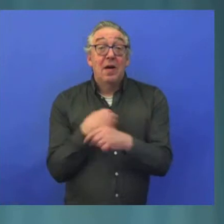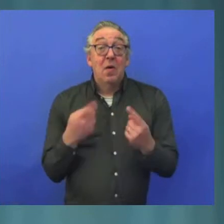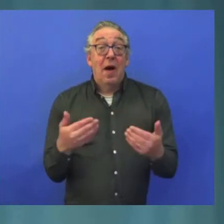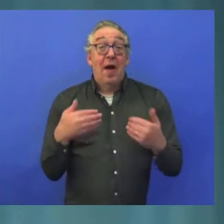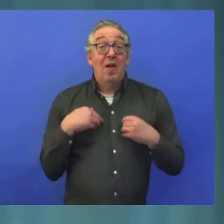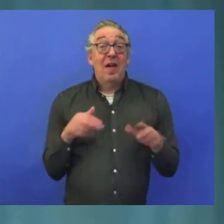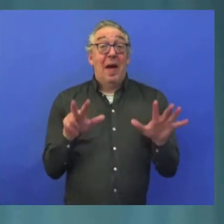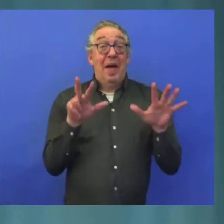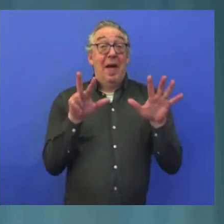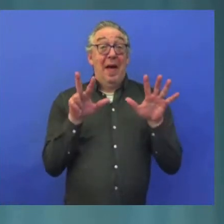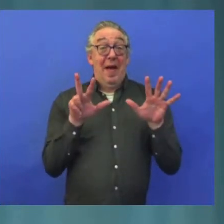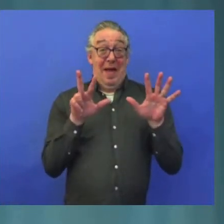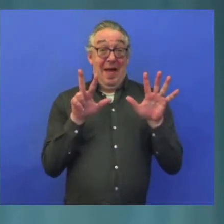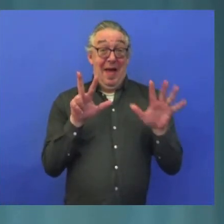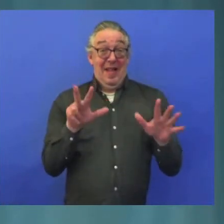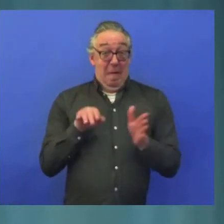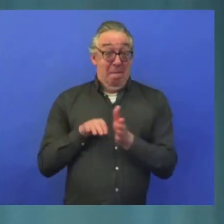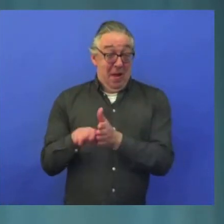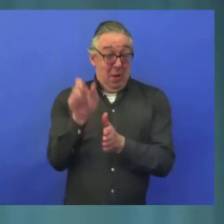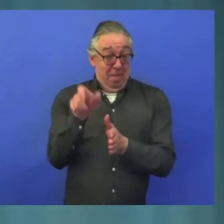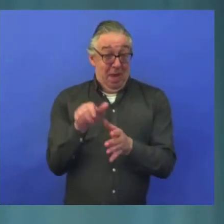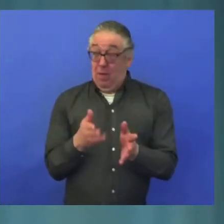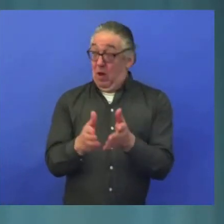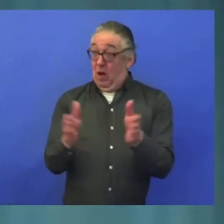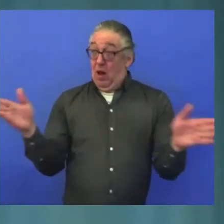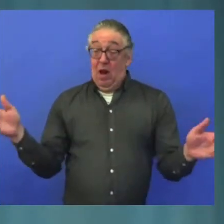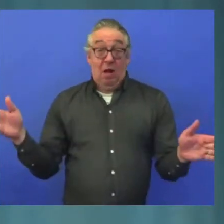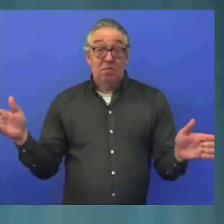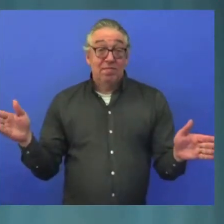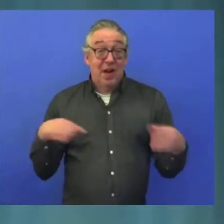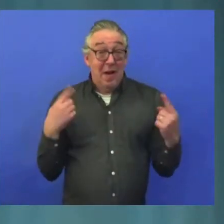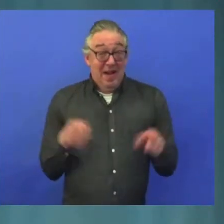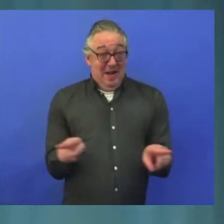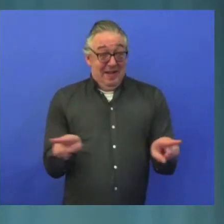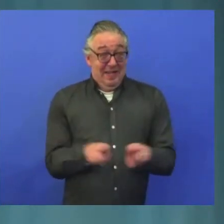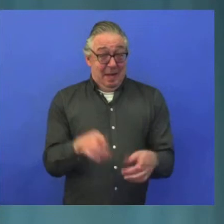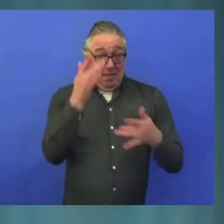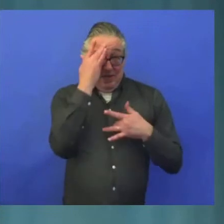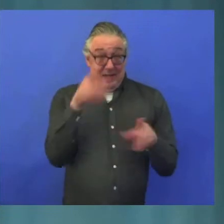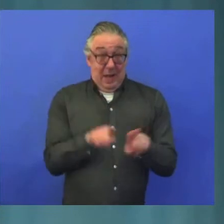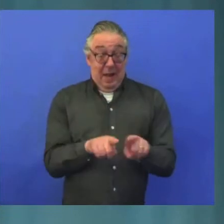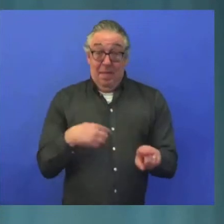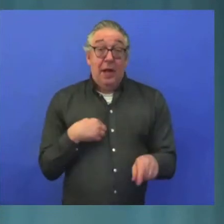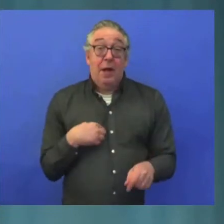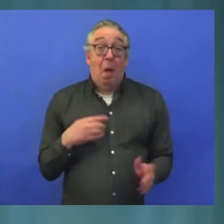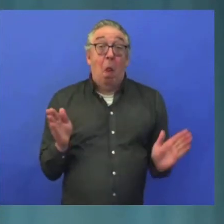200 approximately who have this eye disease. So it's